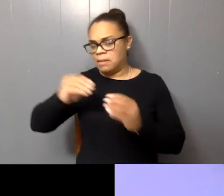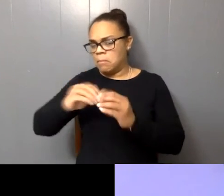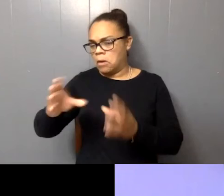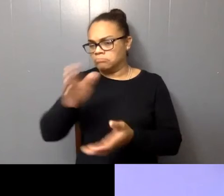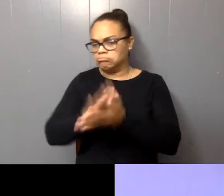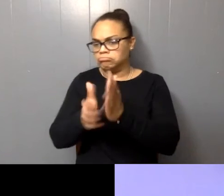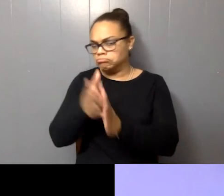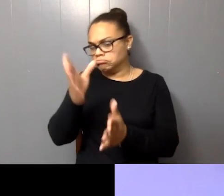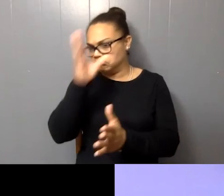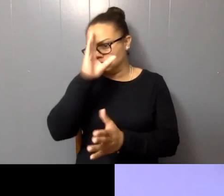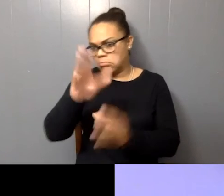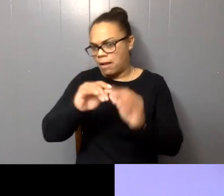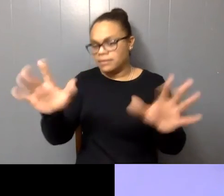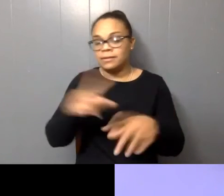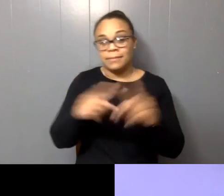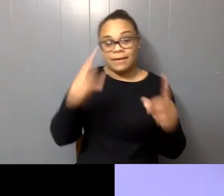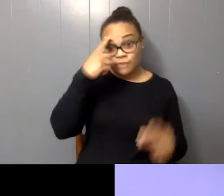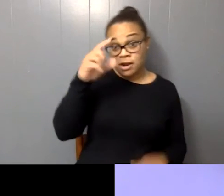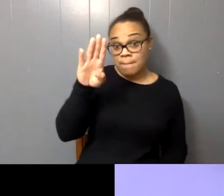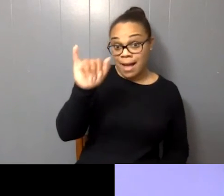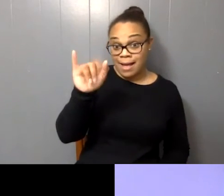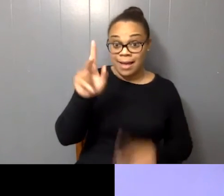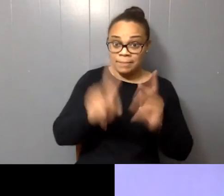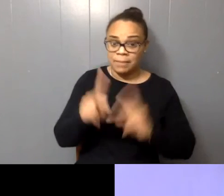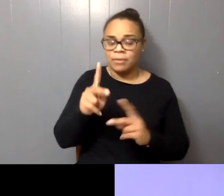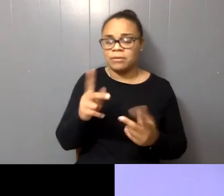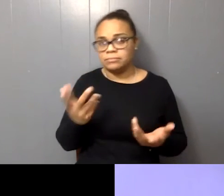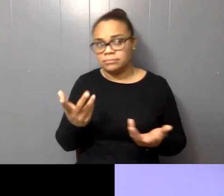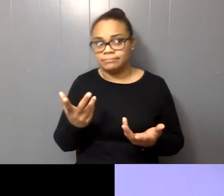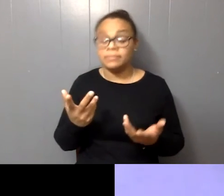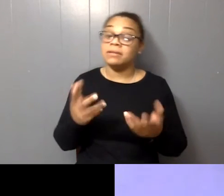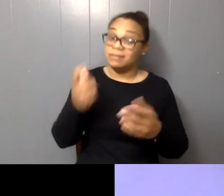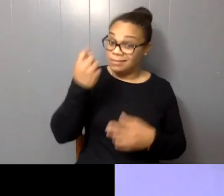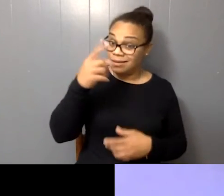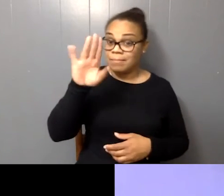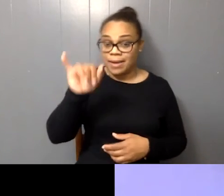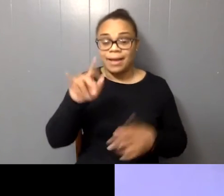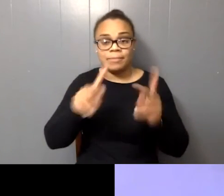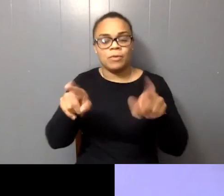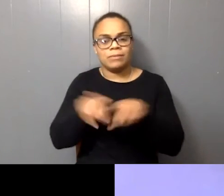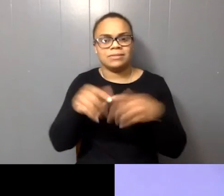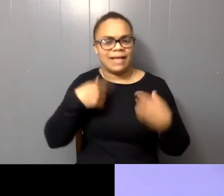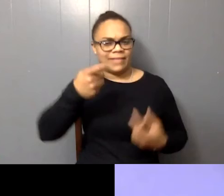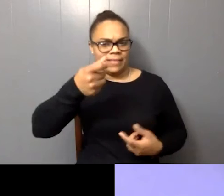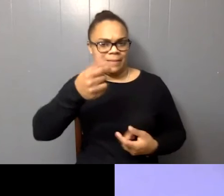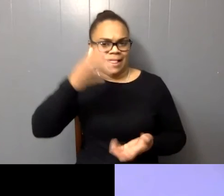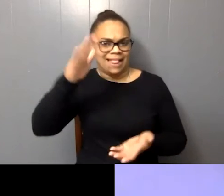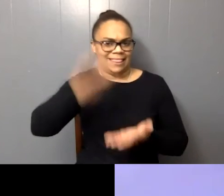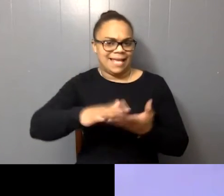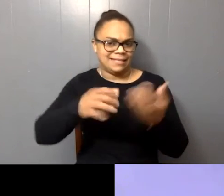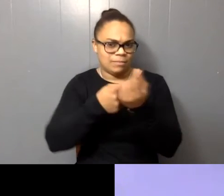Um, but with bisexual people, there's also a lot less support from the community. Like the community itself has even said